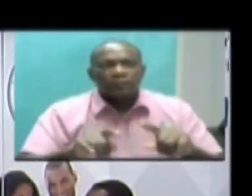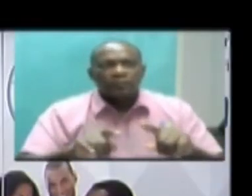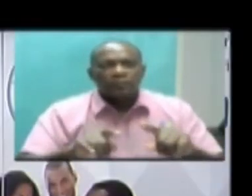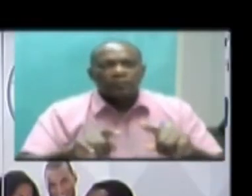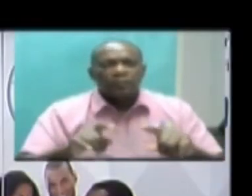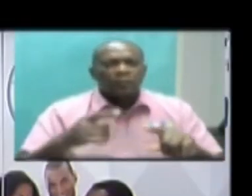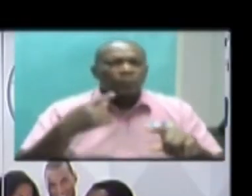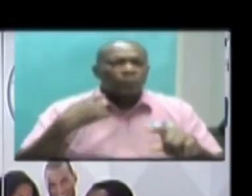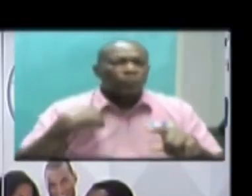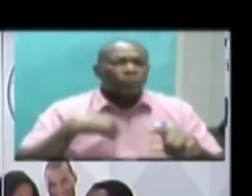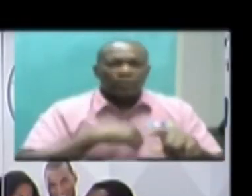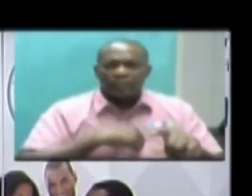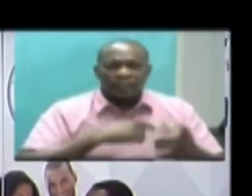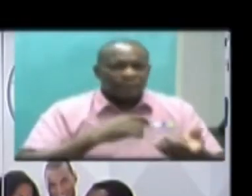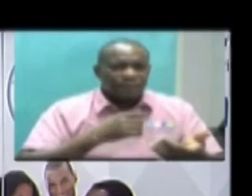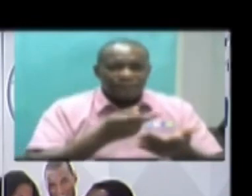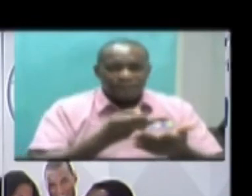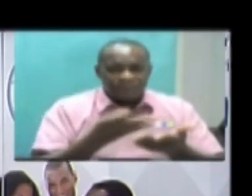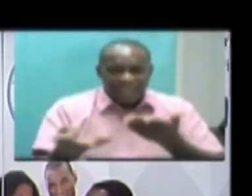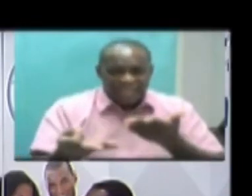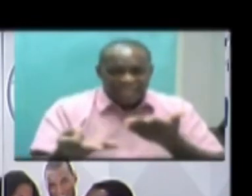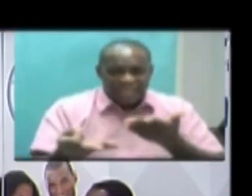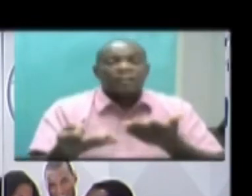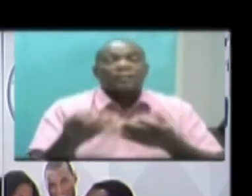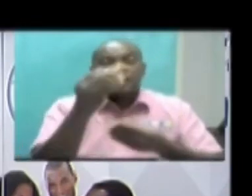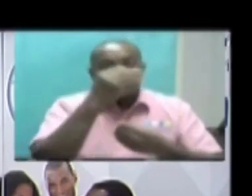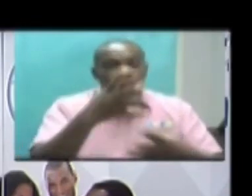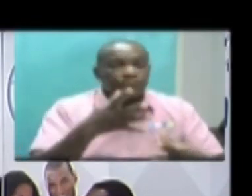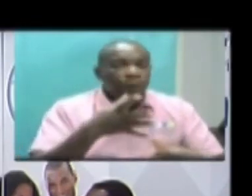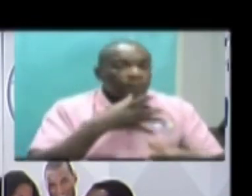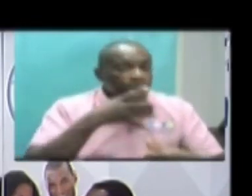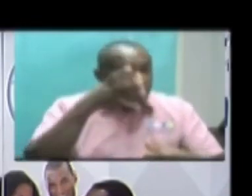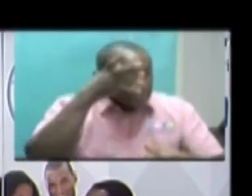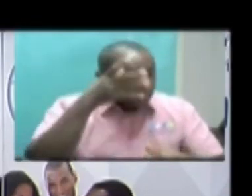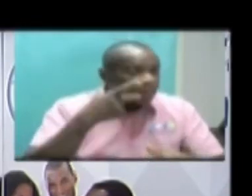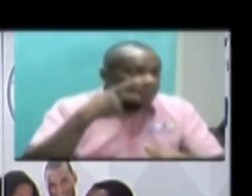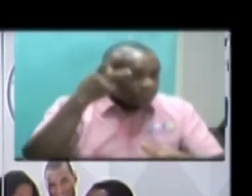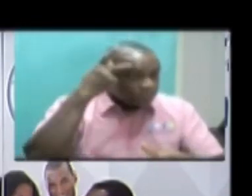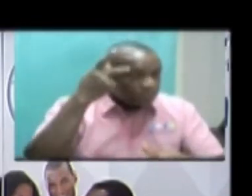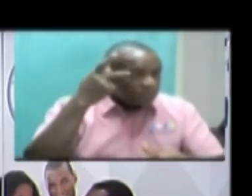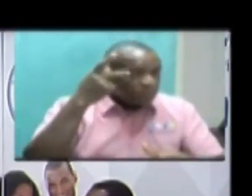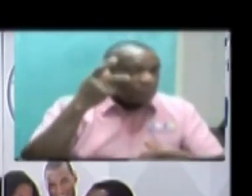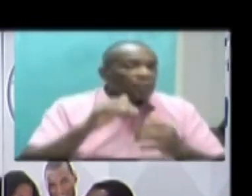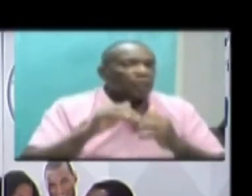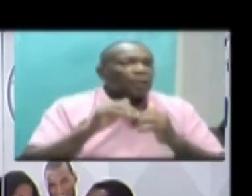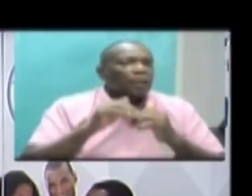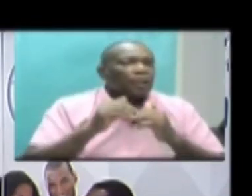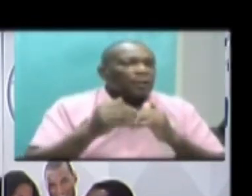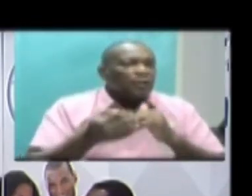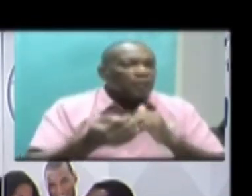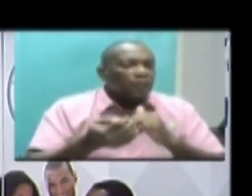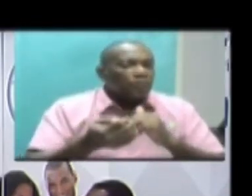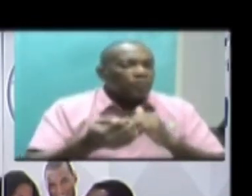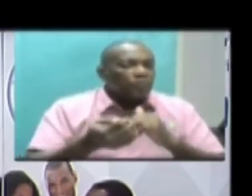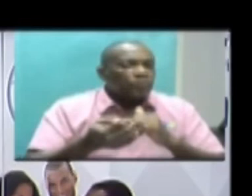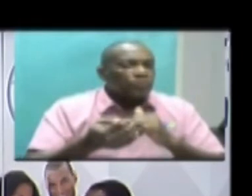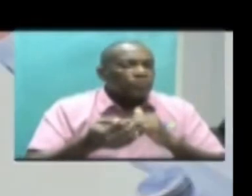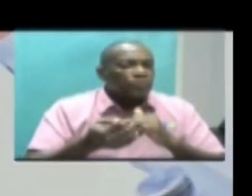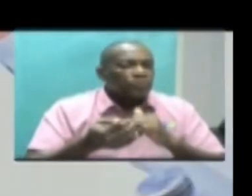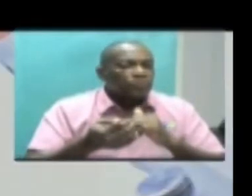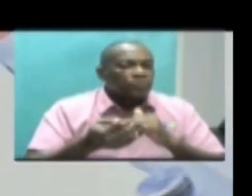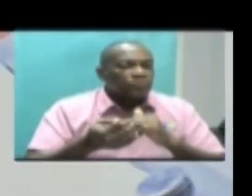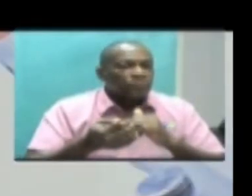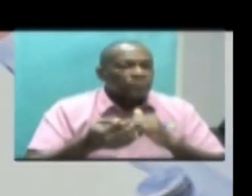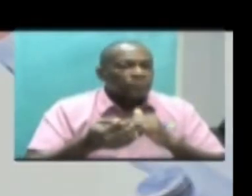and, as it were, the trusted friends, how to listen, because in the past, as you have